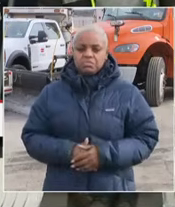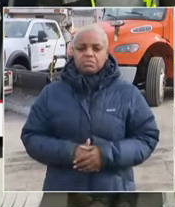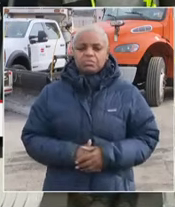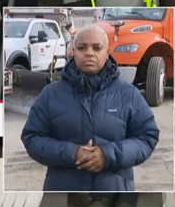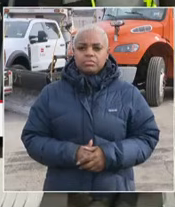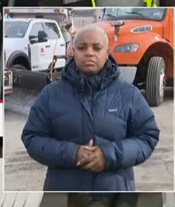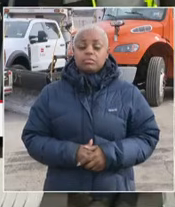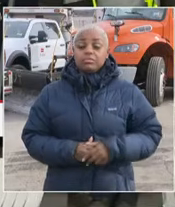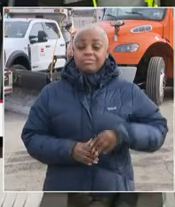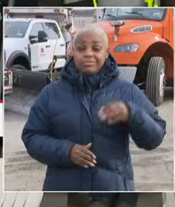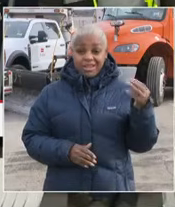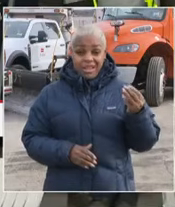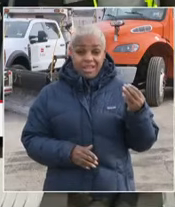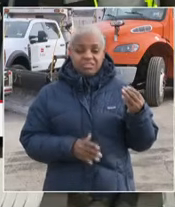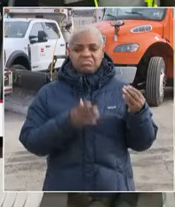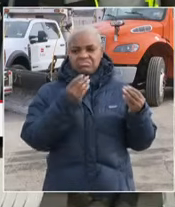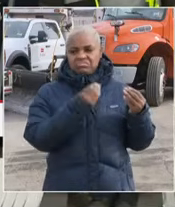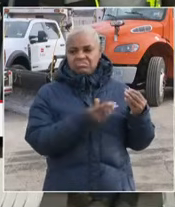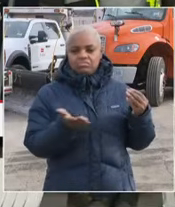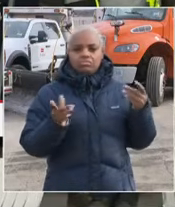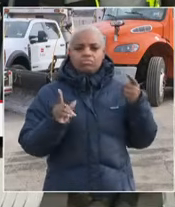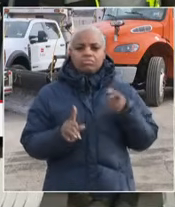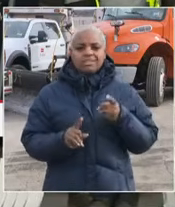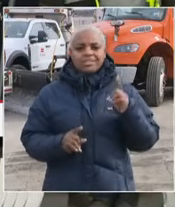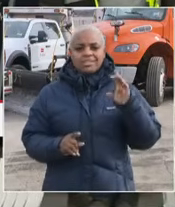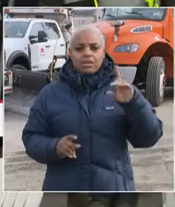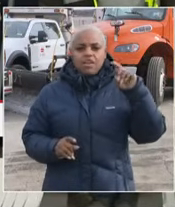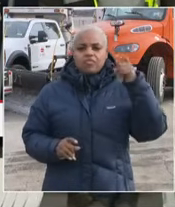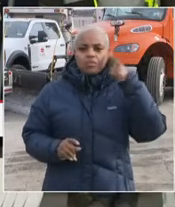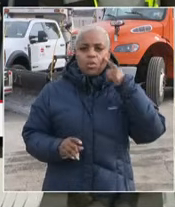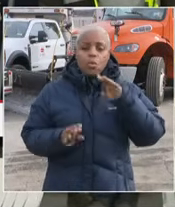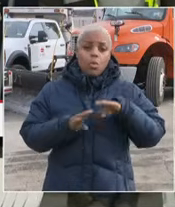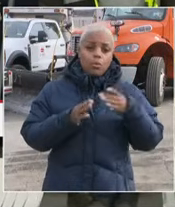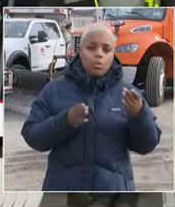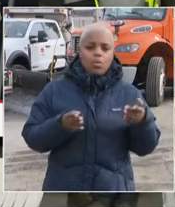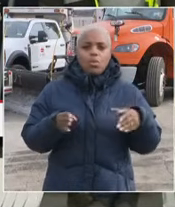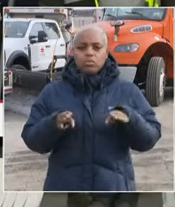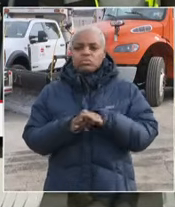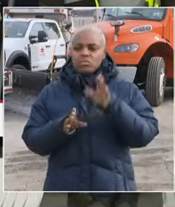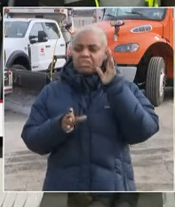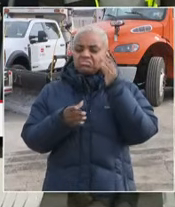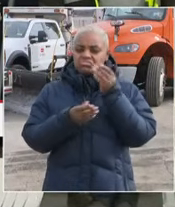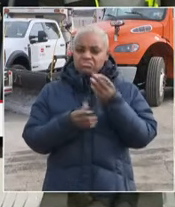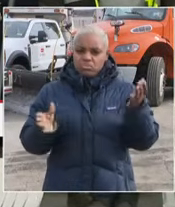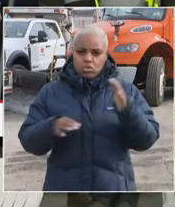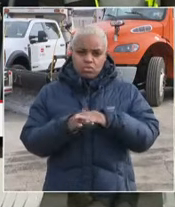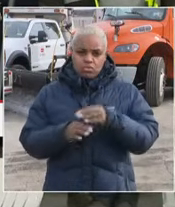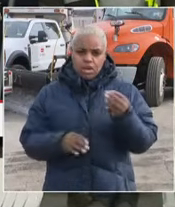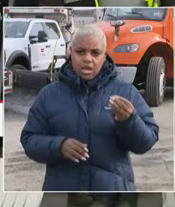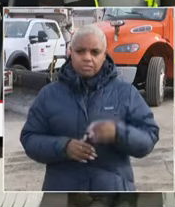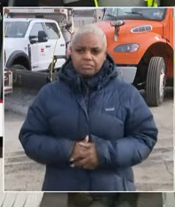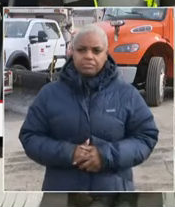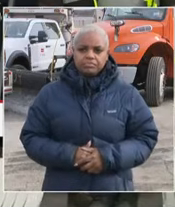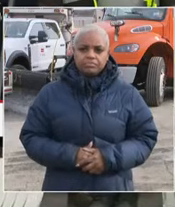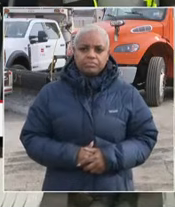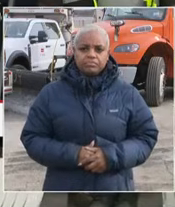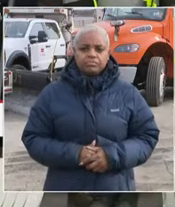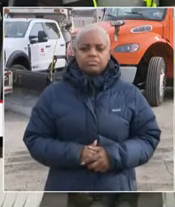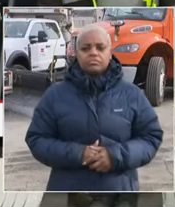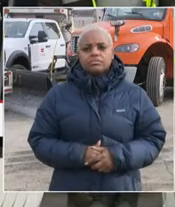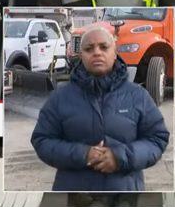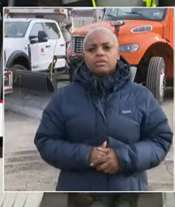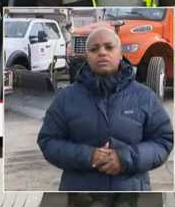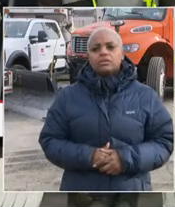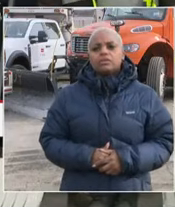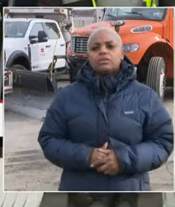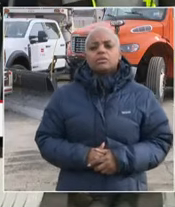Monday. And that decision I will make based on our conditions and our need to get open. One